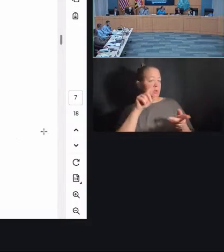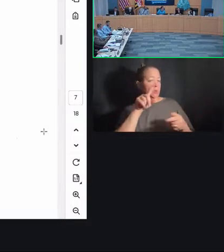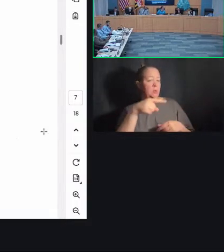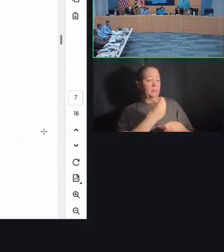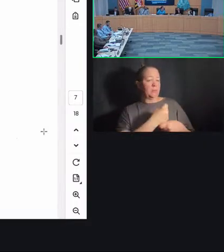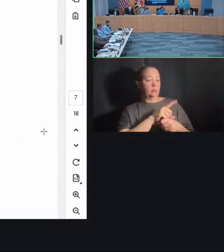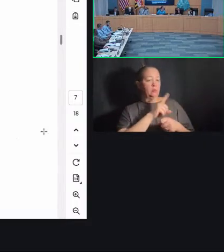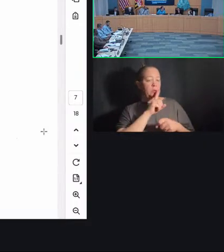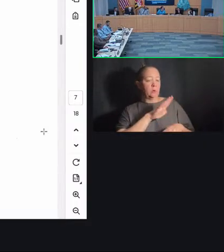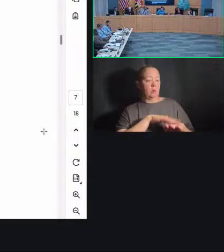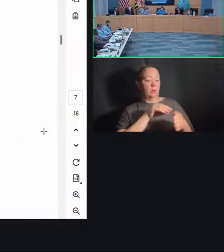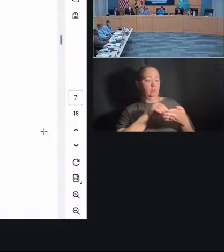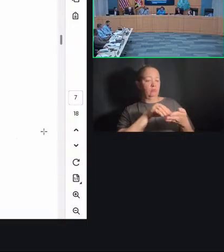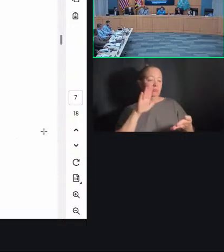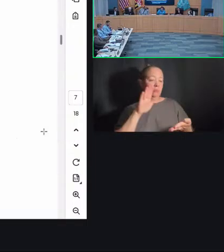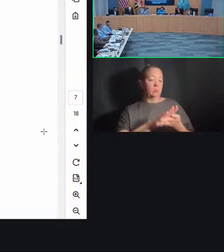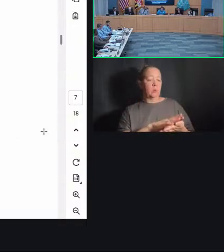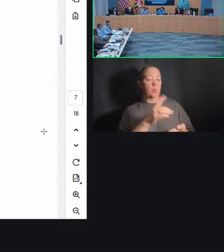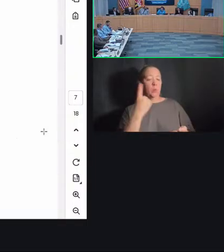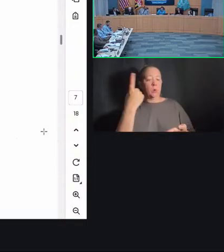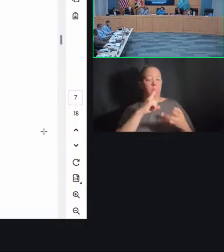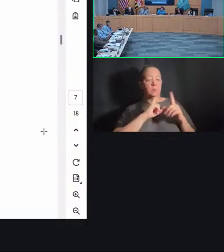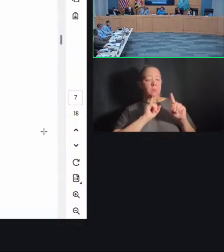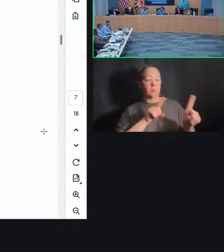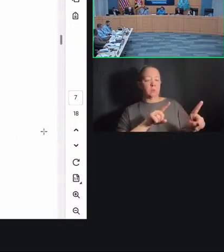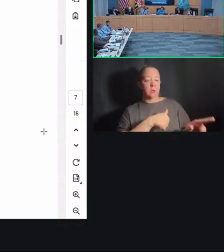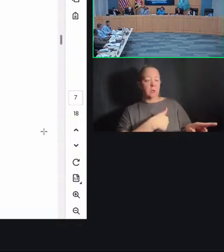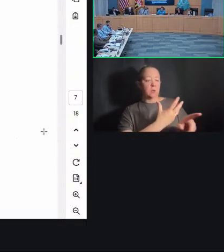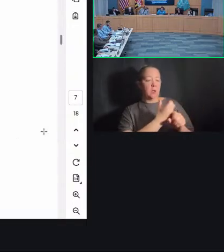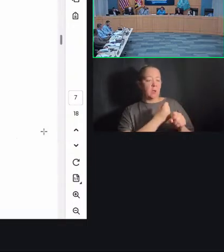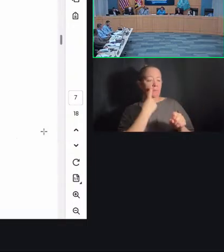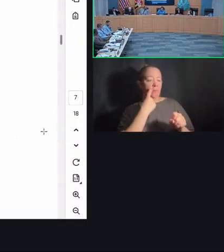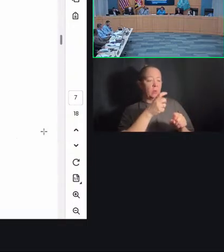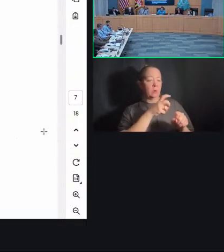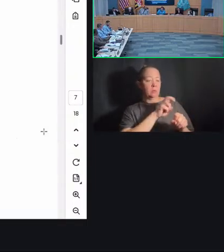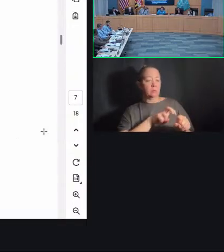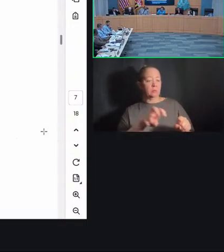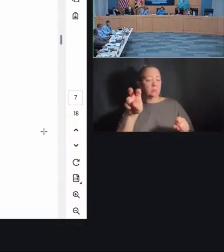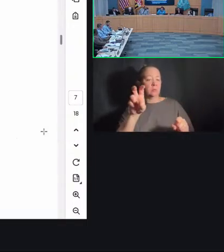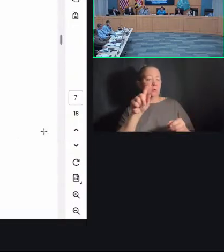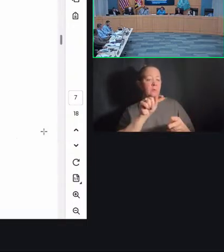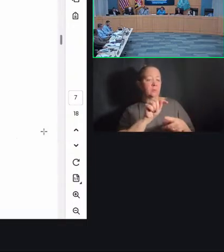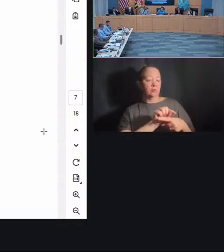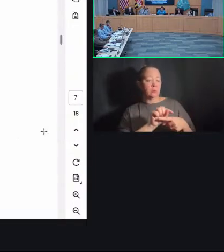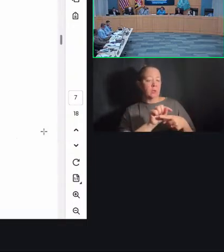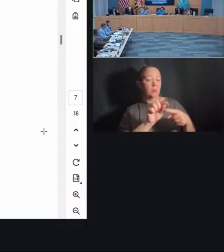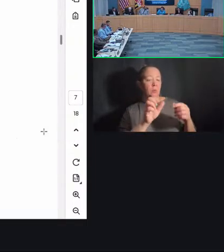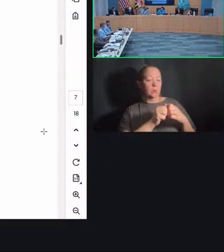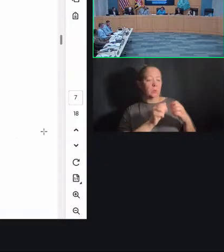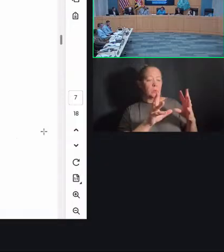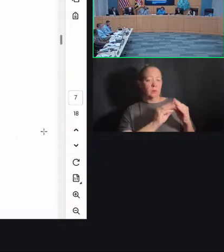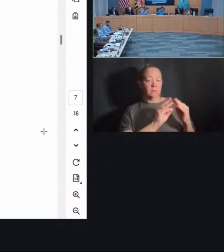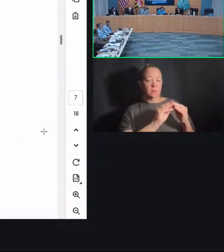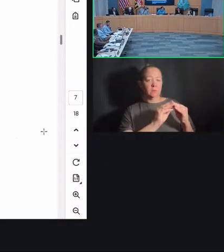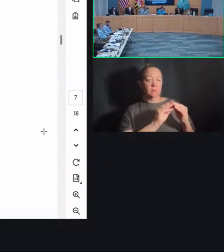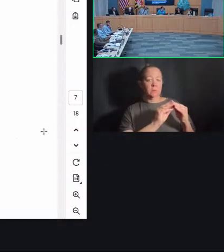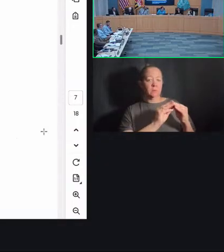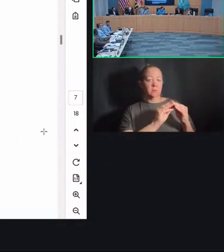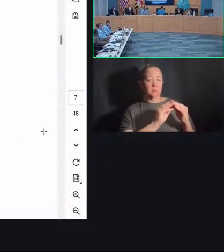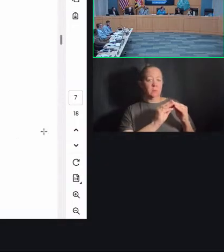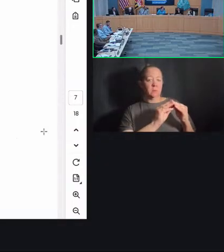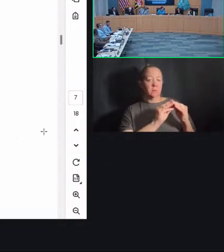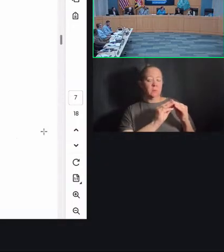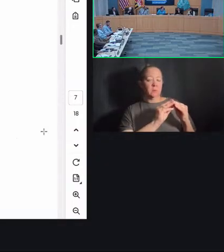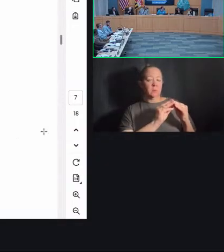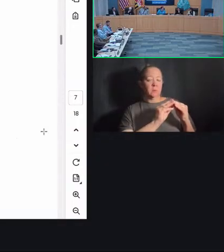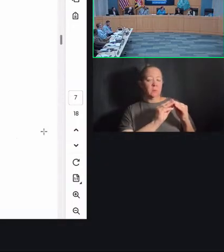One of the responses I did get was just that in regards to travel and training and with conferences, that a lot of businesses right now are also just